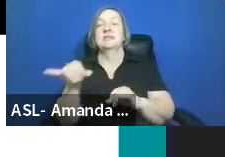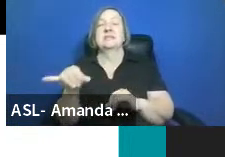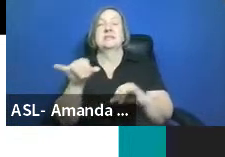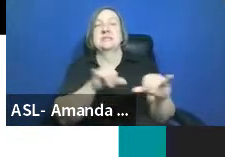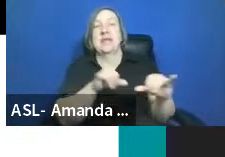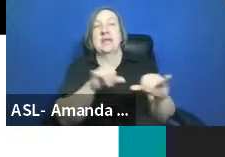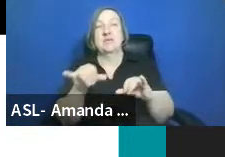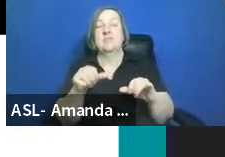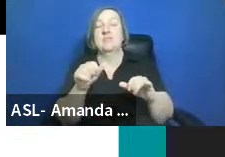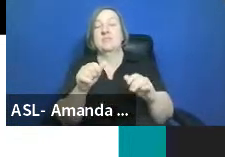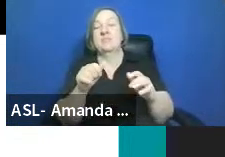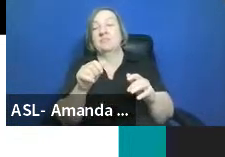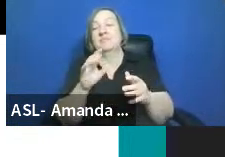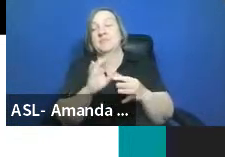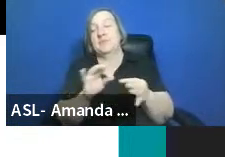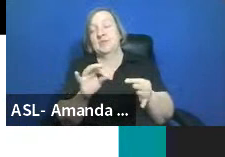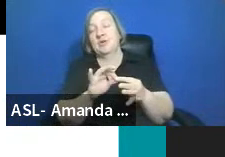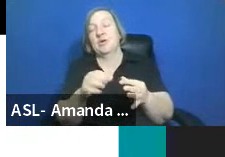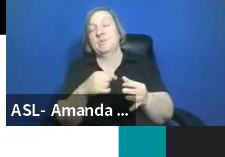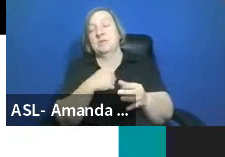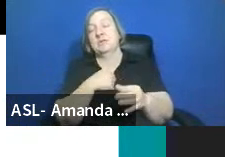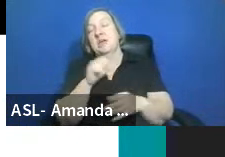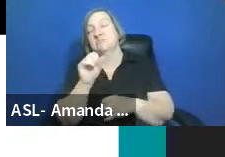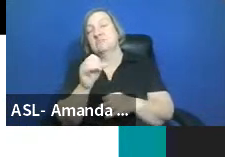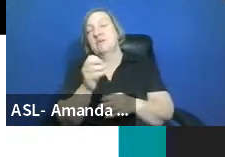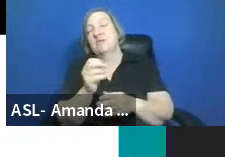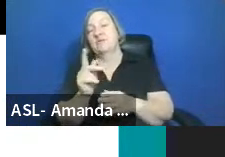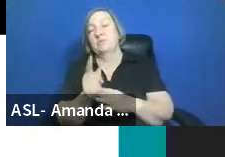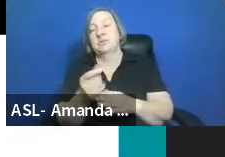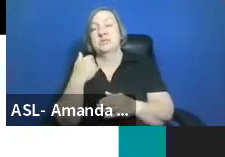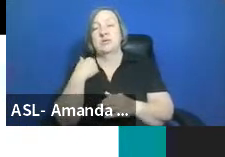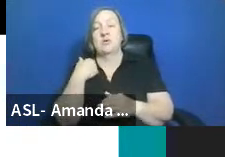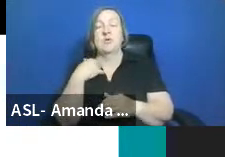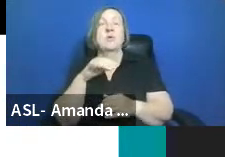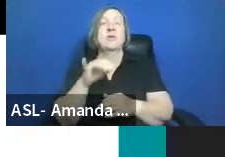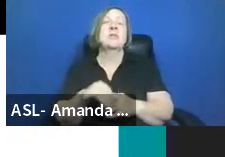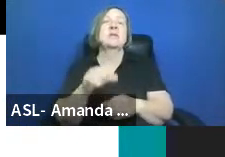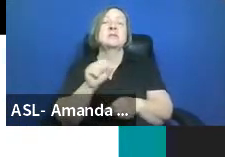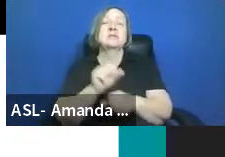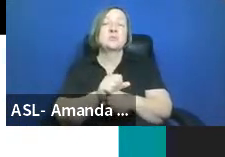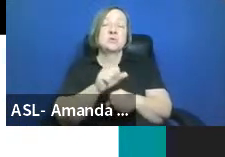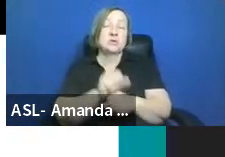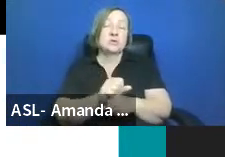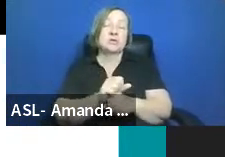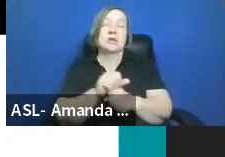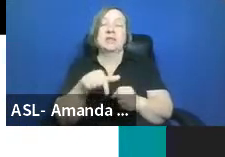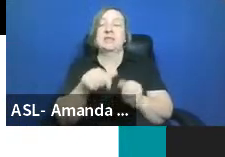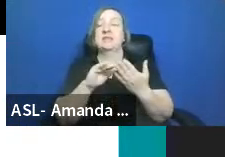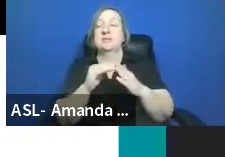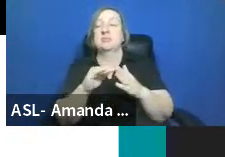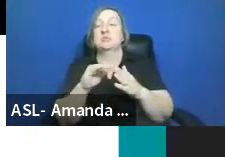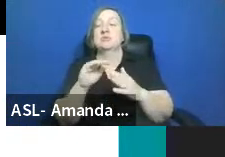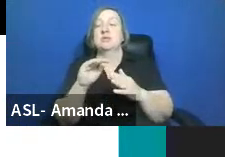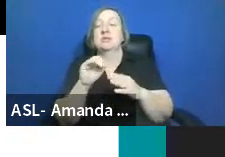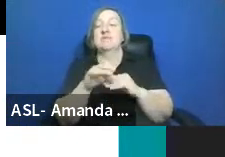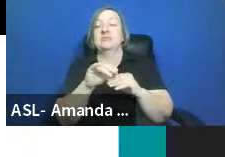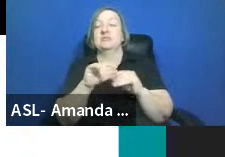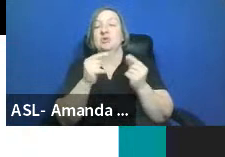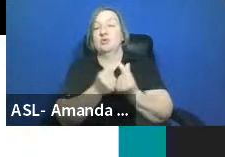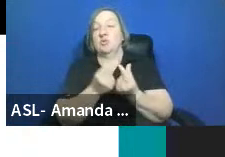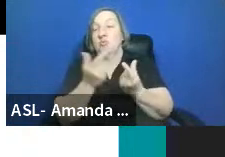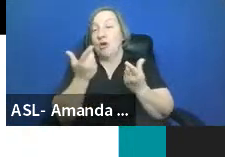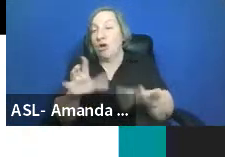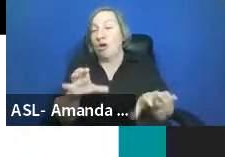to the comment that I made just a couple minutes ago. This is work that this community advisory group has already done, which is